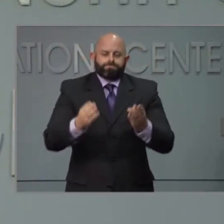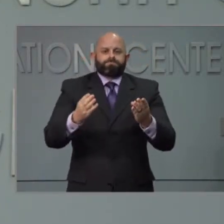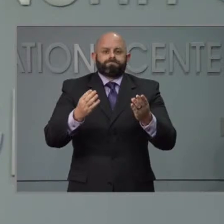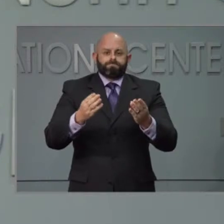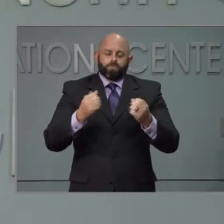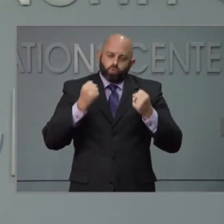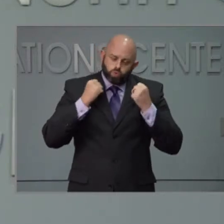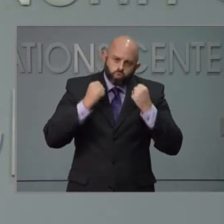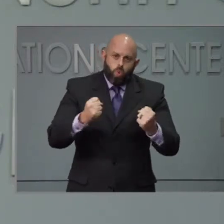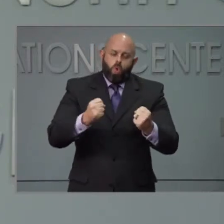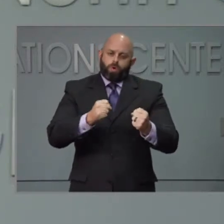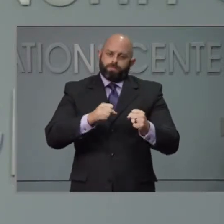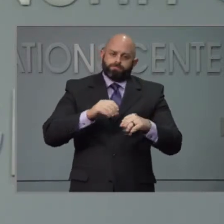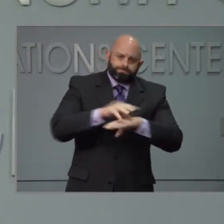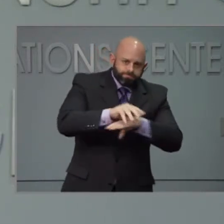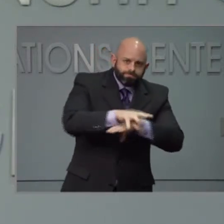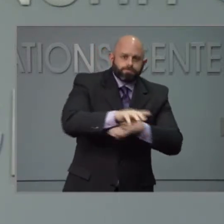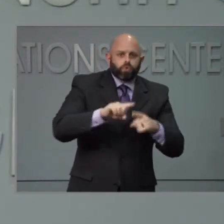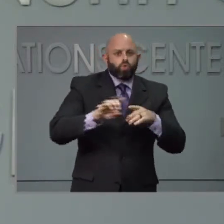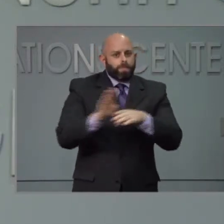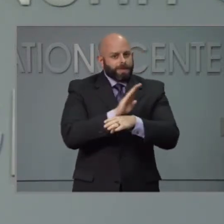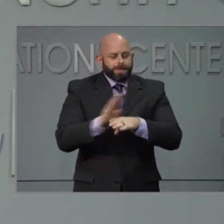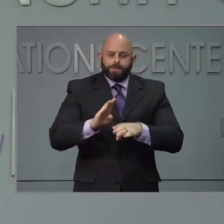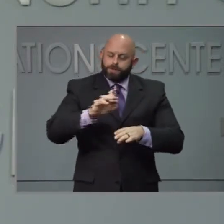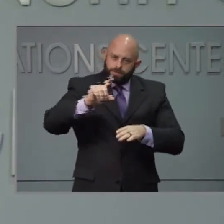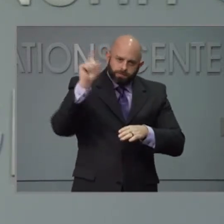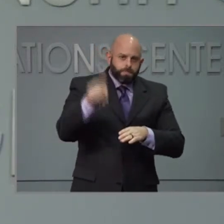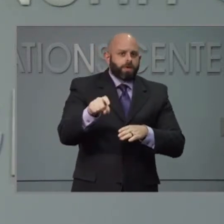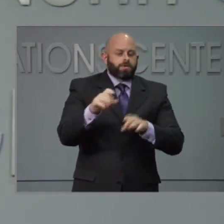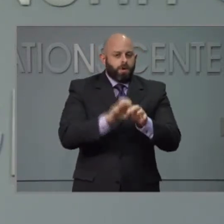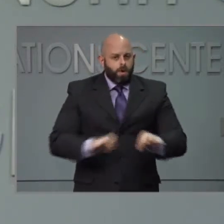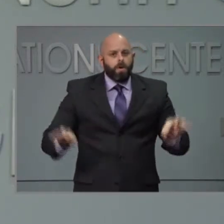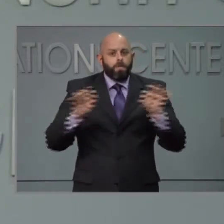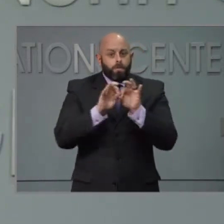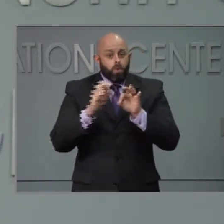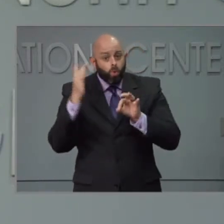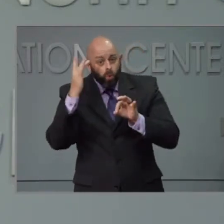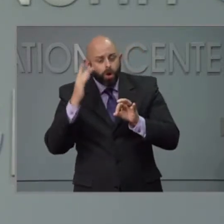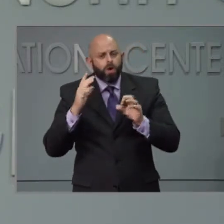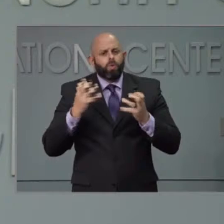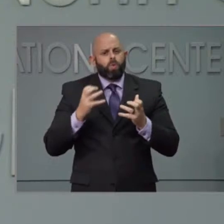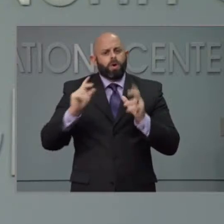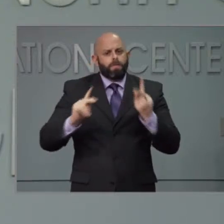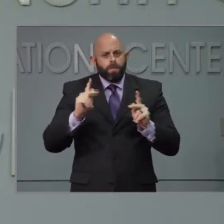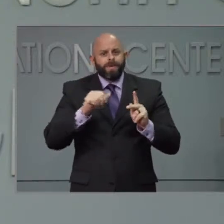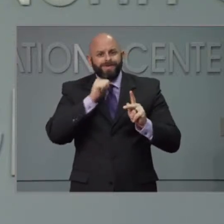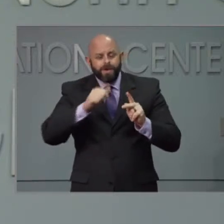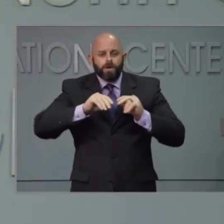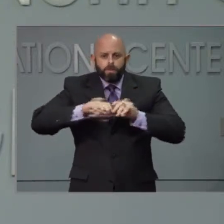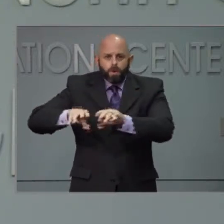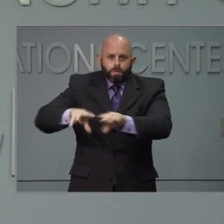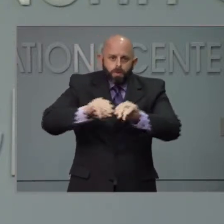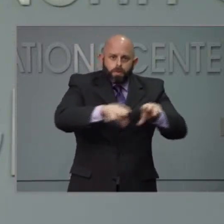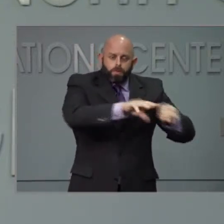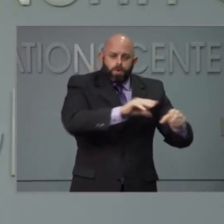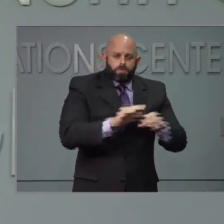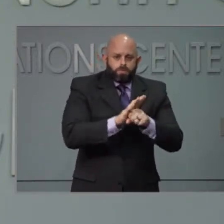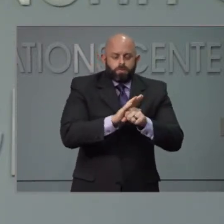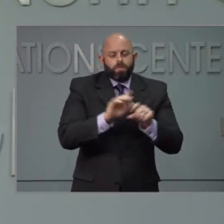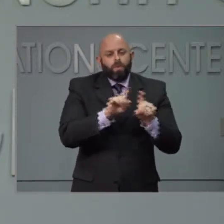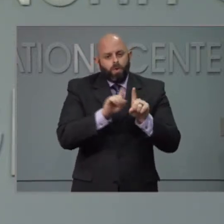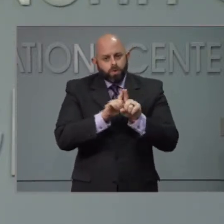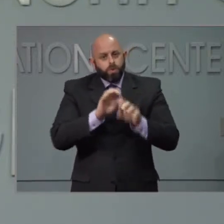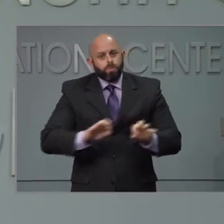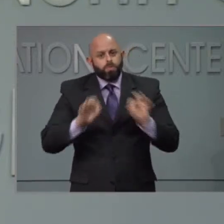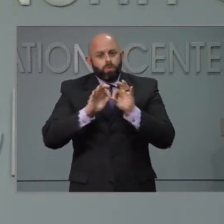signal to businesses that it's important for the health of the community and the economy of the community for them to take